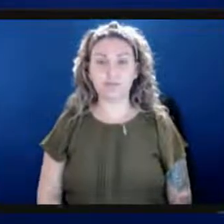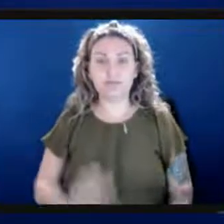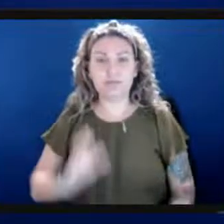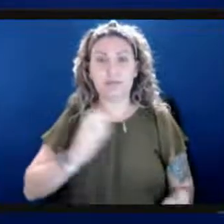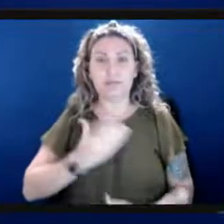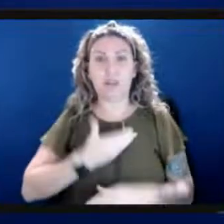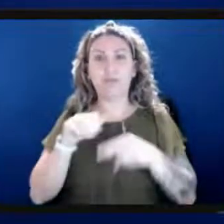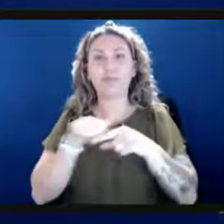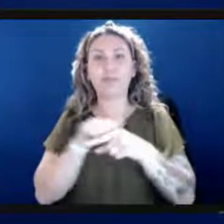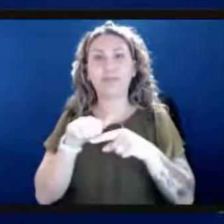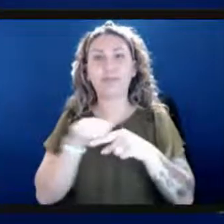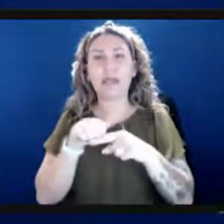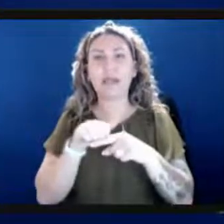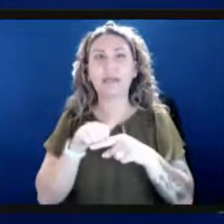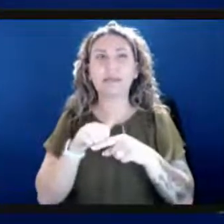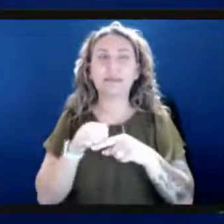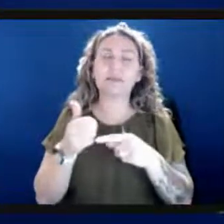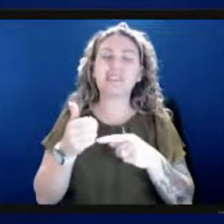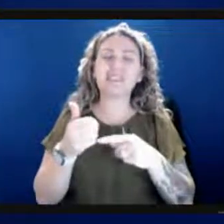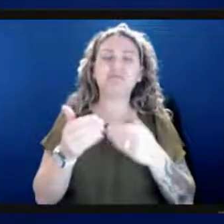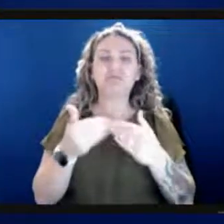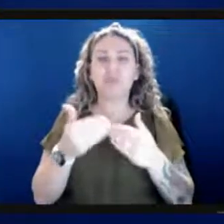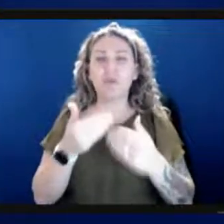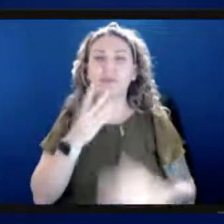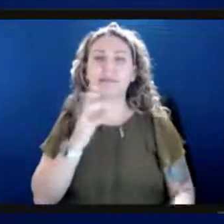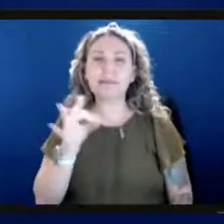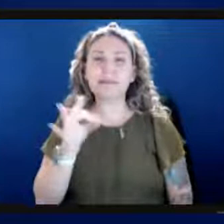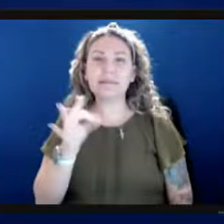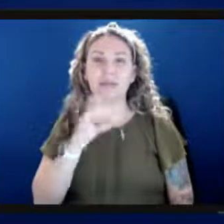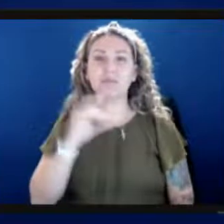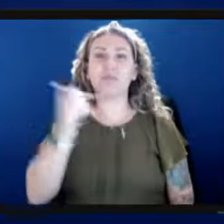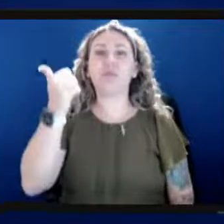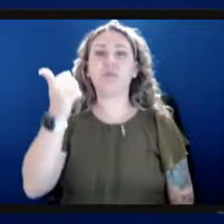mostly 19 and above. We are an adult addiction